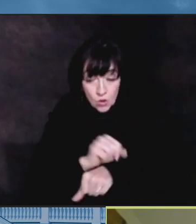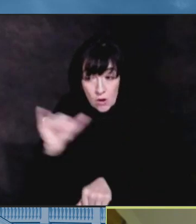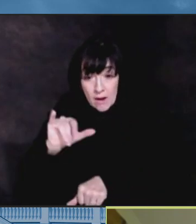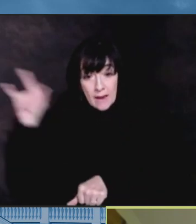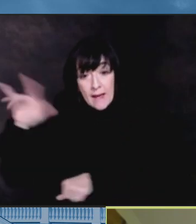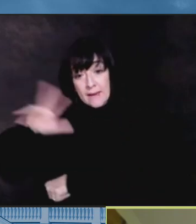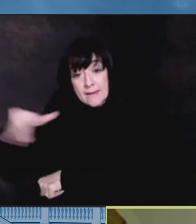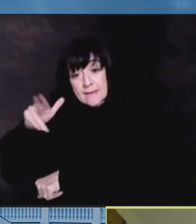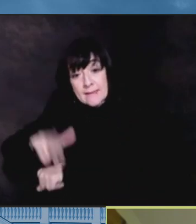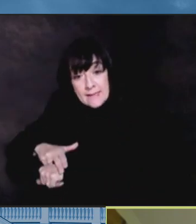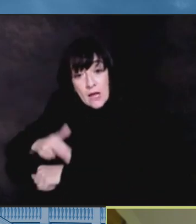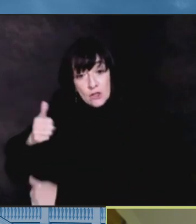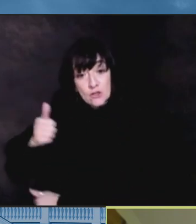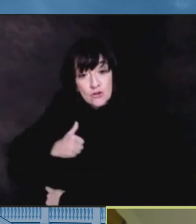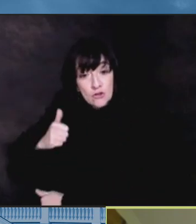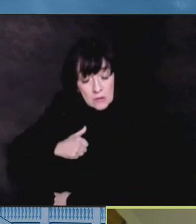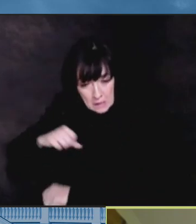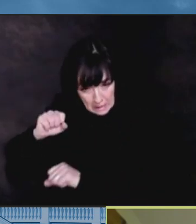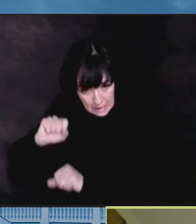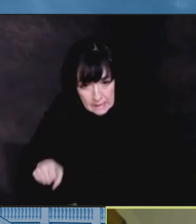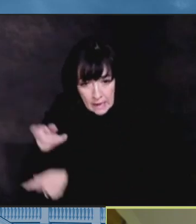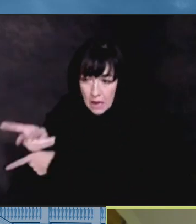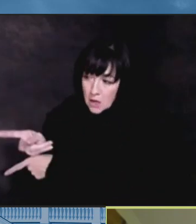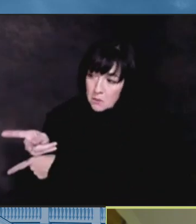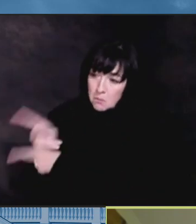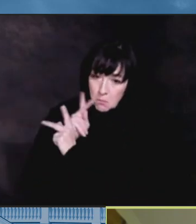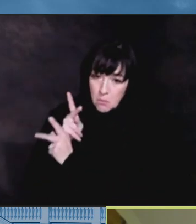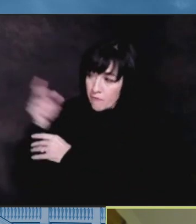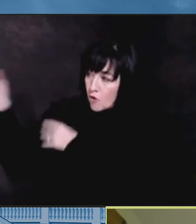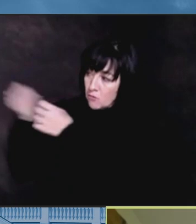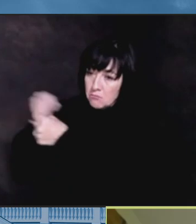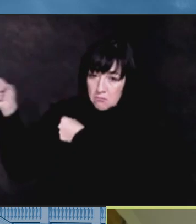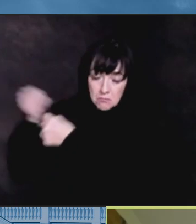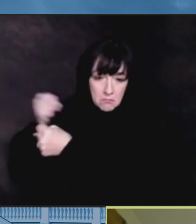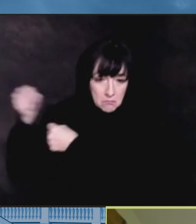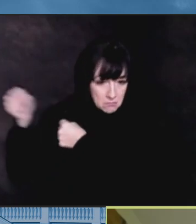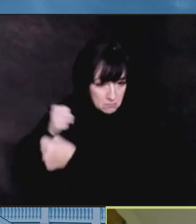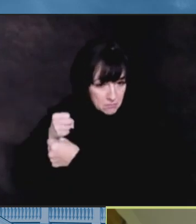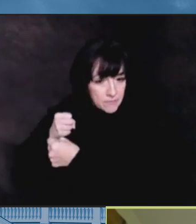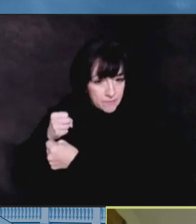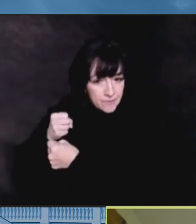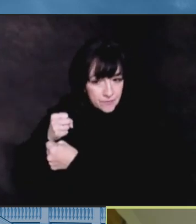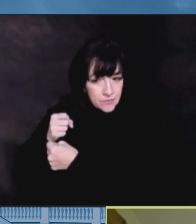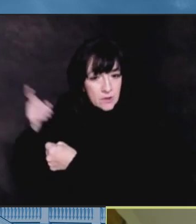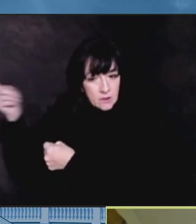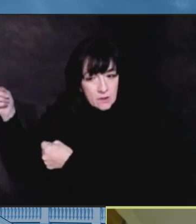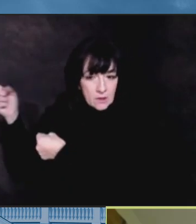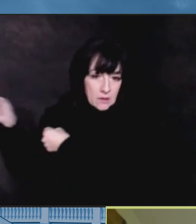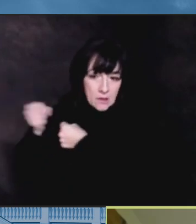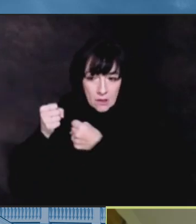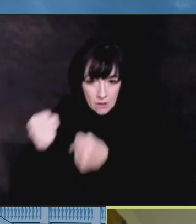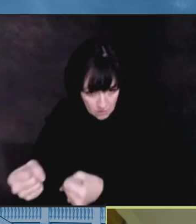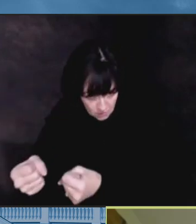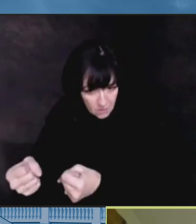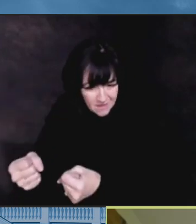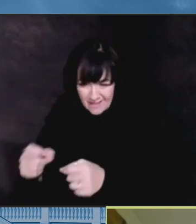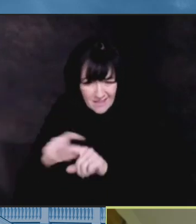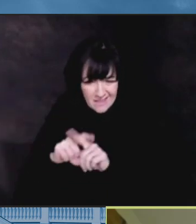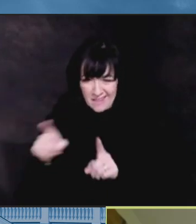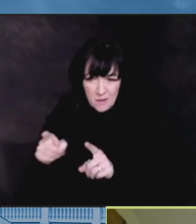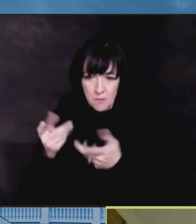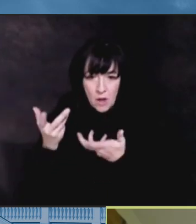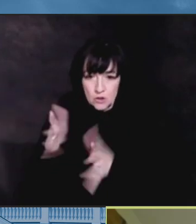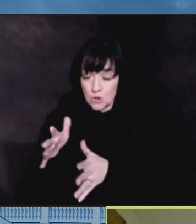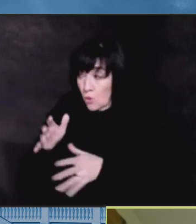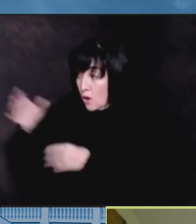could tap into and put on state active duty. However, we want to go a little bit more micro. We don't want to be robbing Peter to pay Paul. We don't want to be taking somebody out of